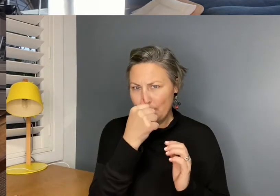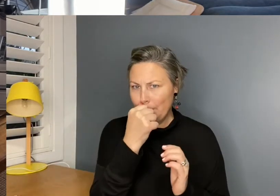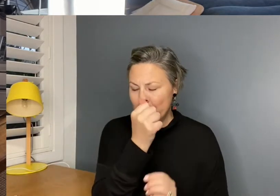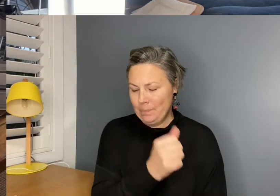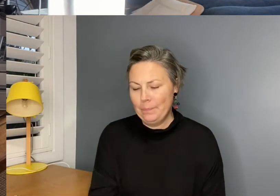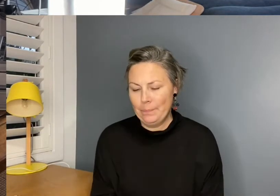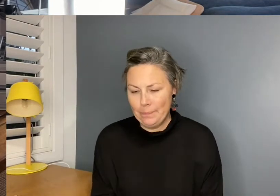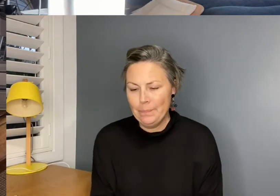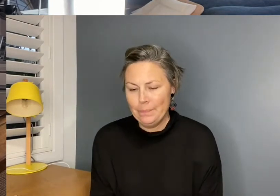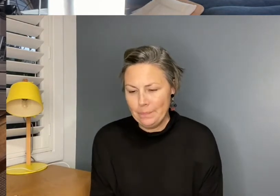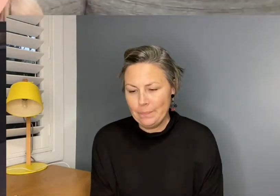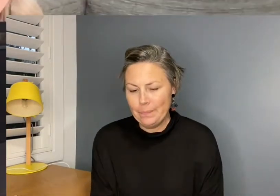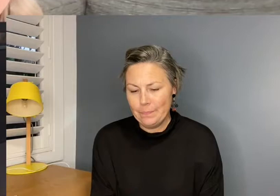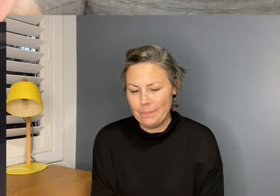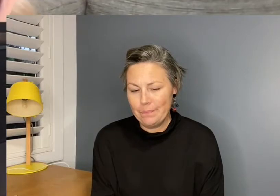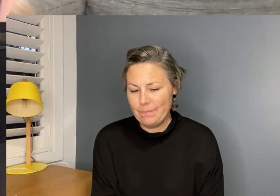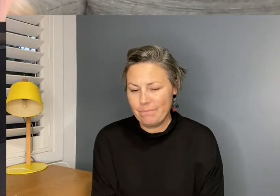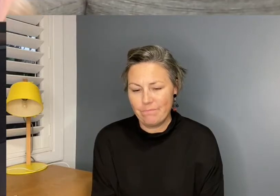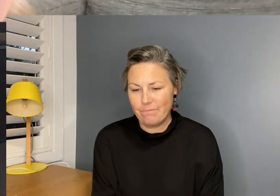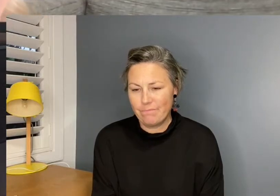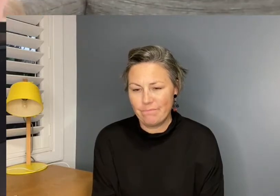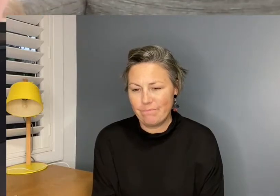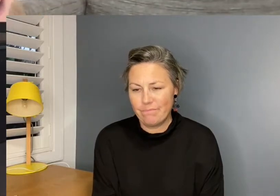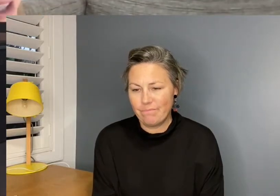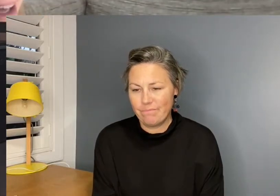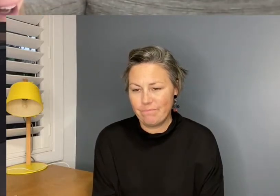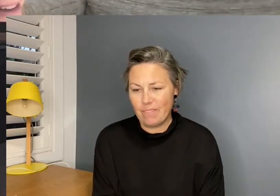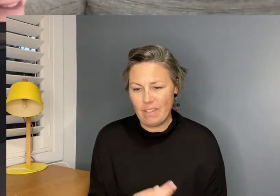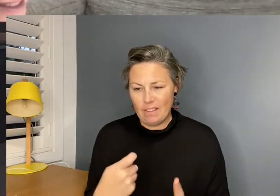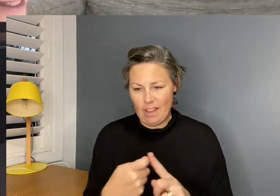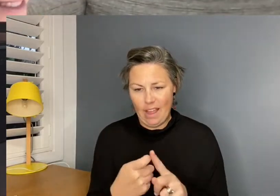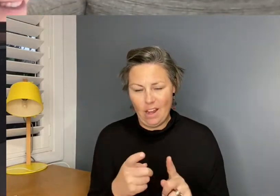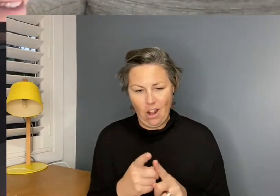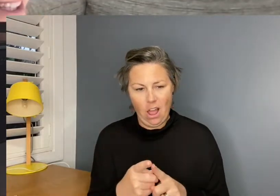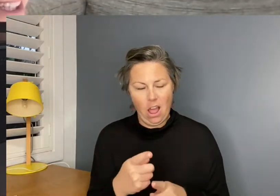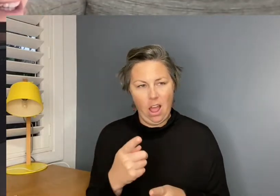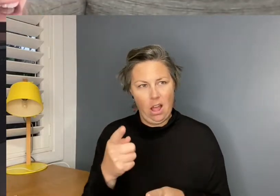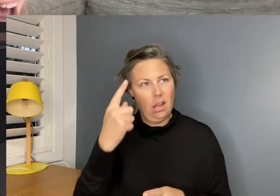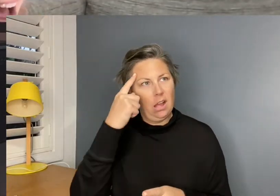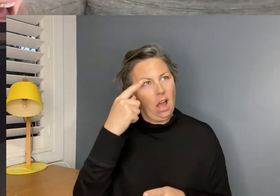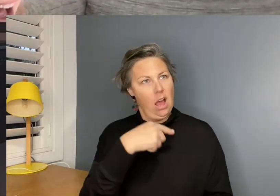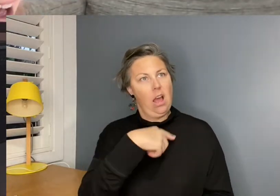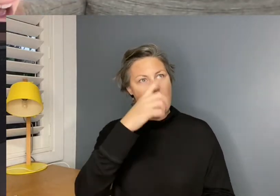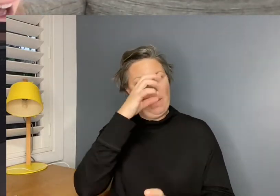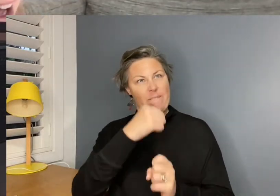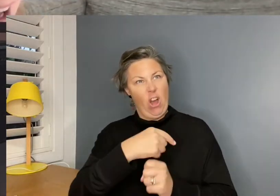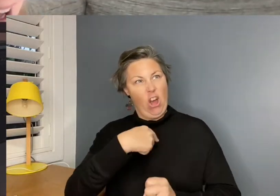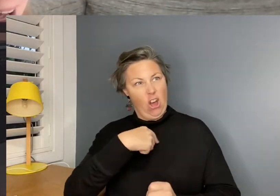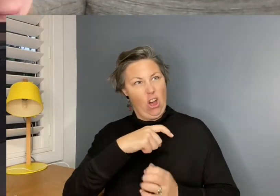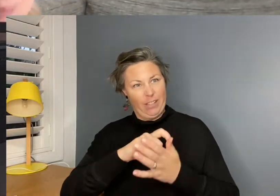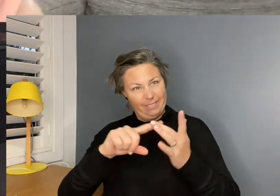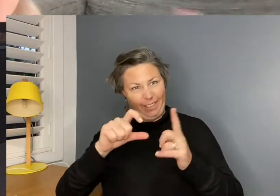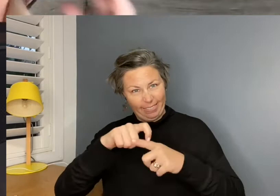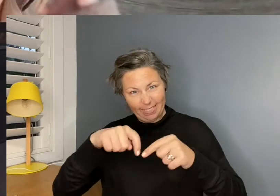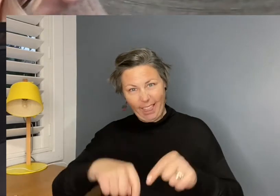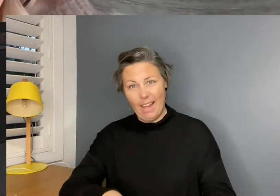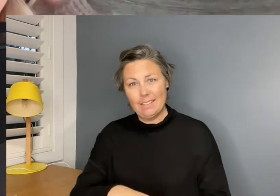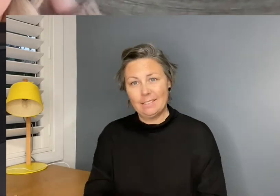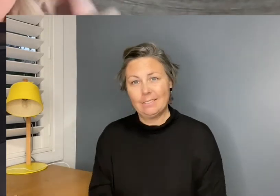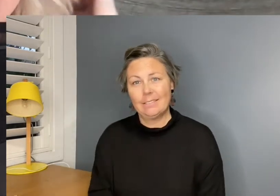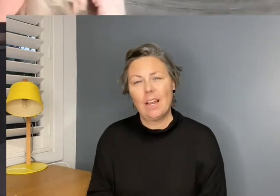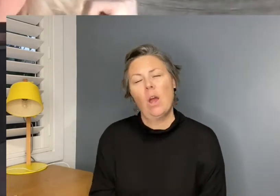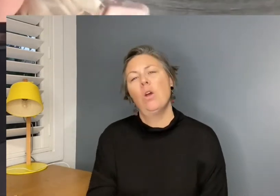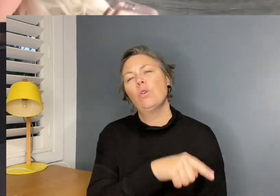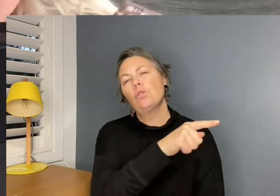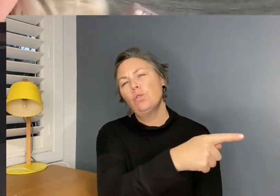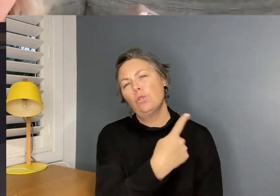Yeah, very. Yep. Just think, I can't believe I did that. I can't believe I did that. One thing you mentioned